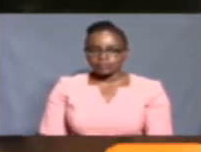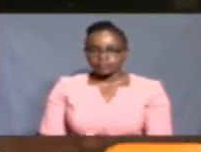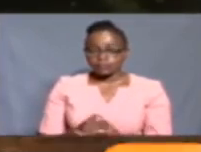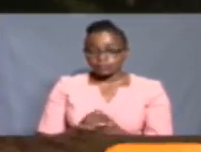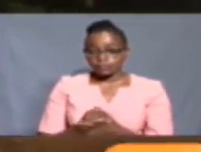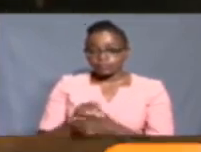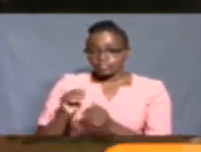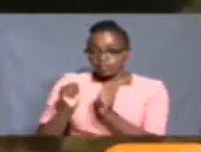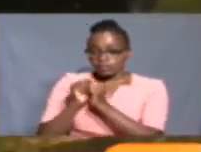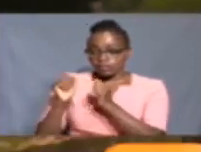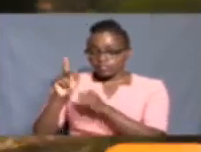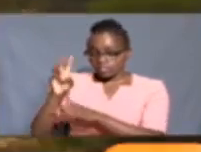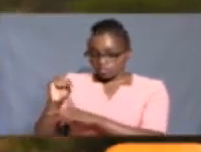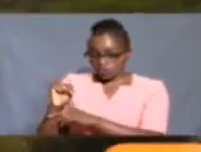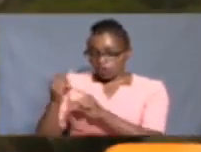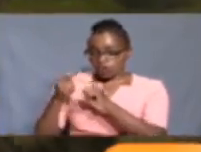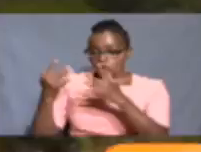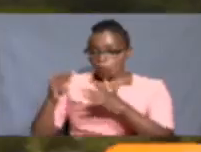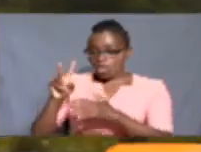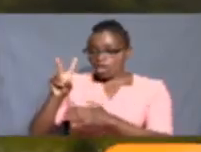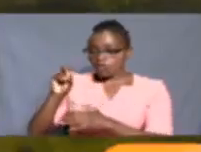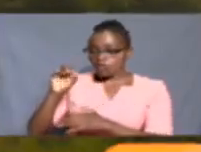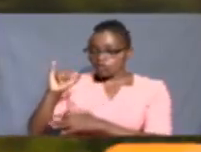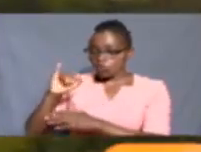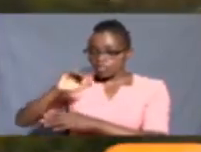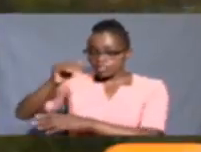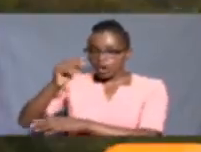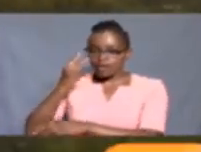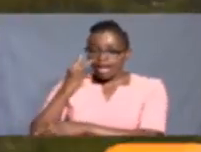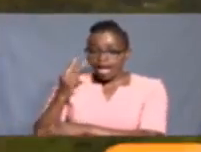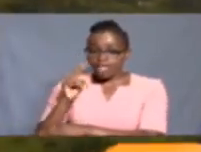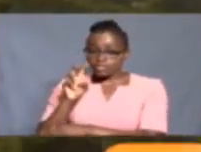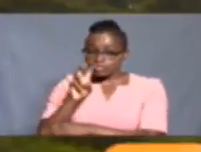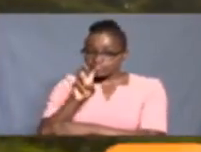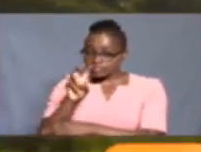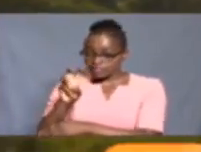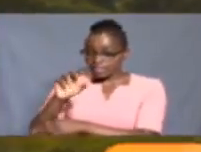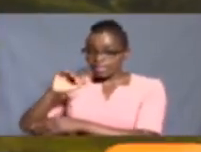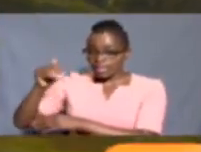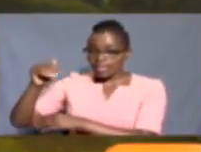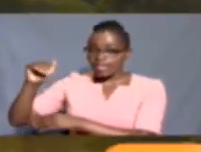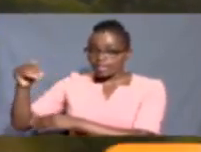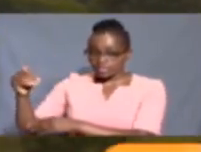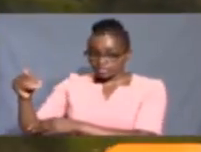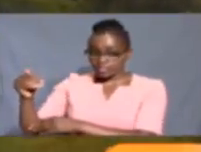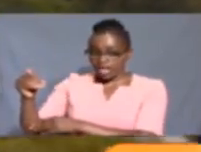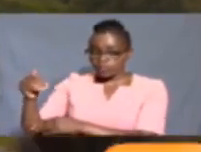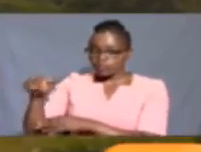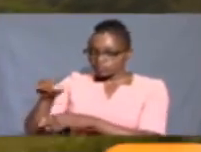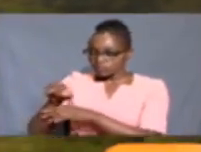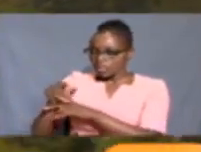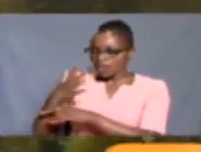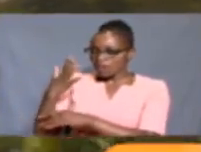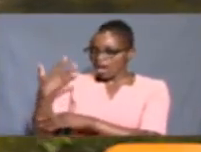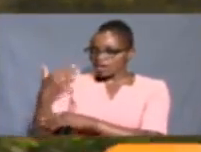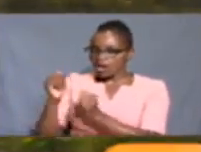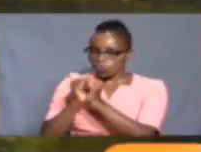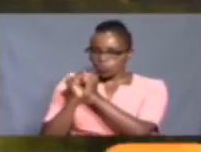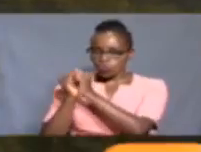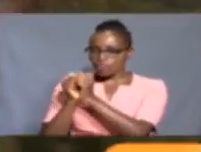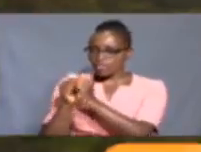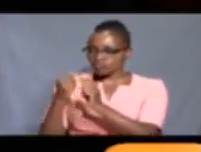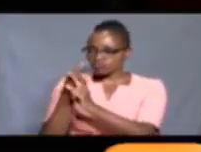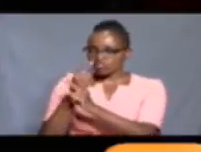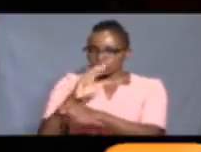A 15-kilometer drive from Voi Town, and your eyes are captured by these hills, a patchwork of green coupled up with a blanket of